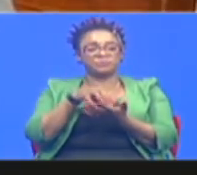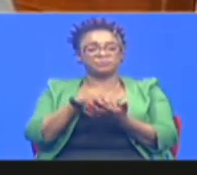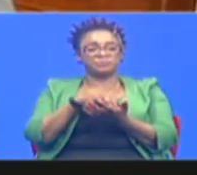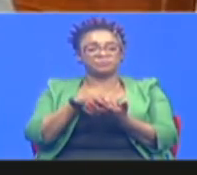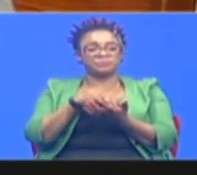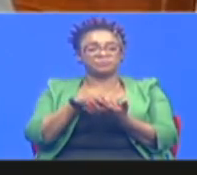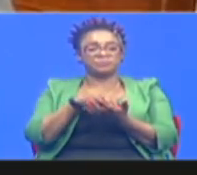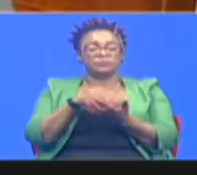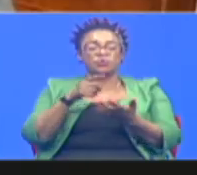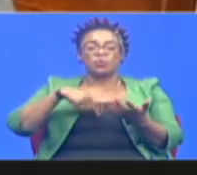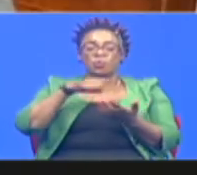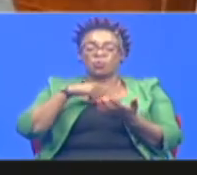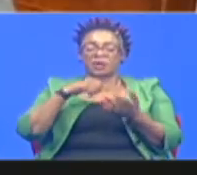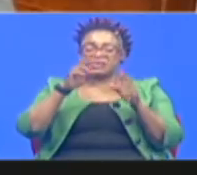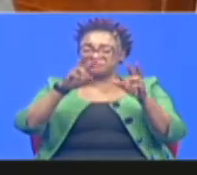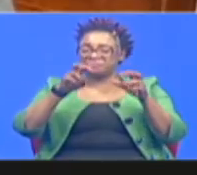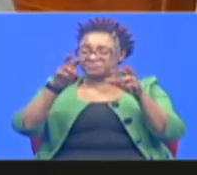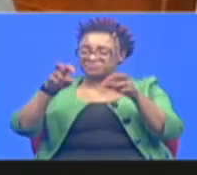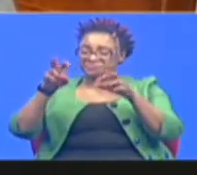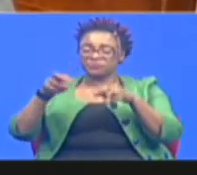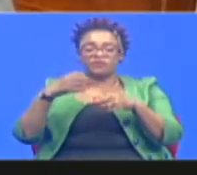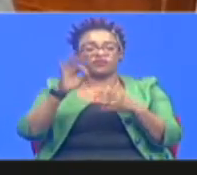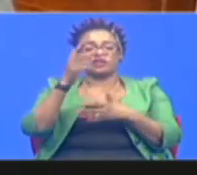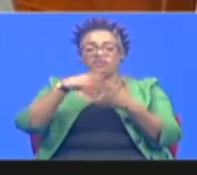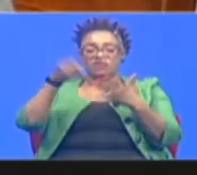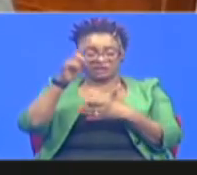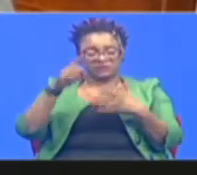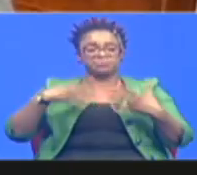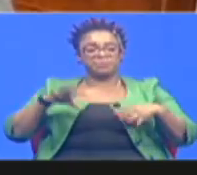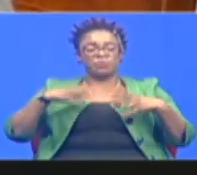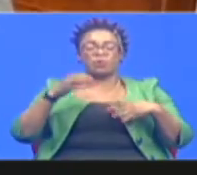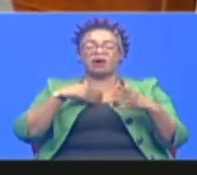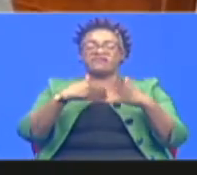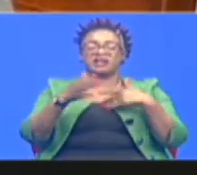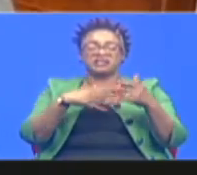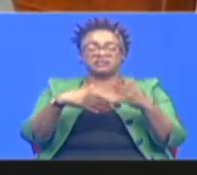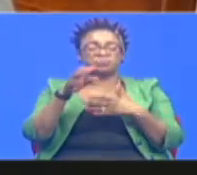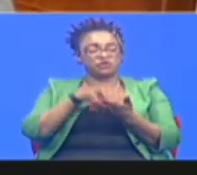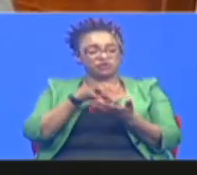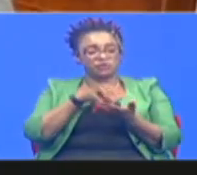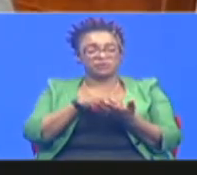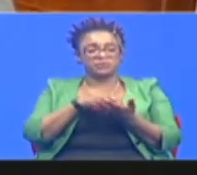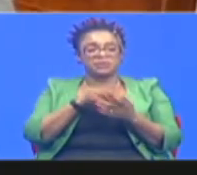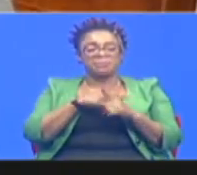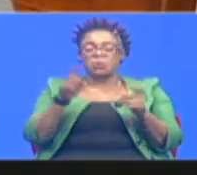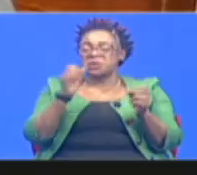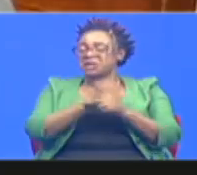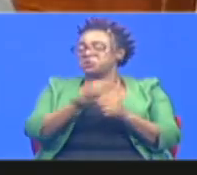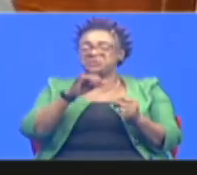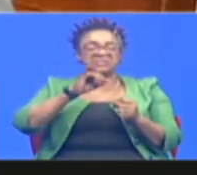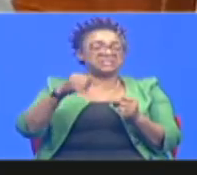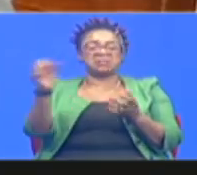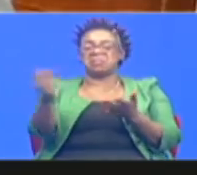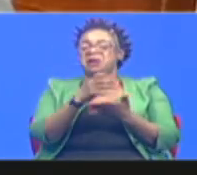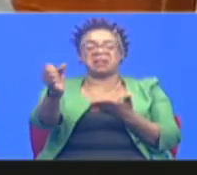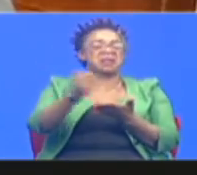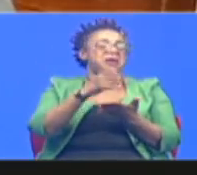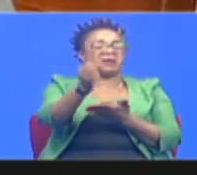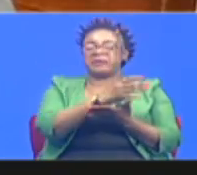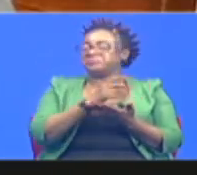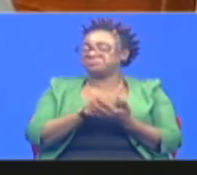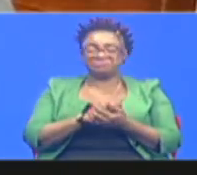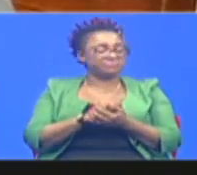the right people. I've just said, yes, we have vacant positions, but we cannot just fill with anybody.